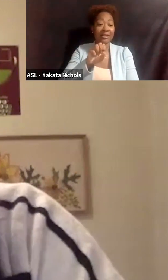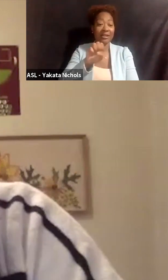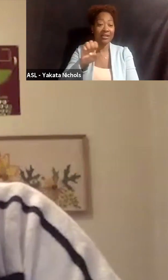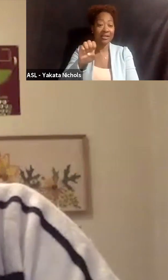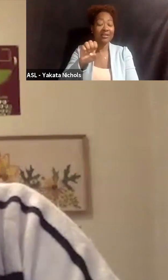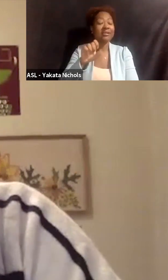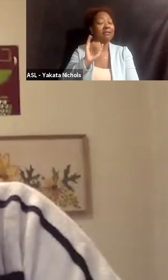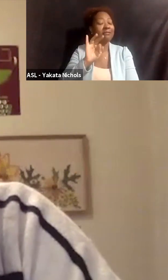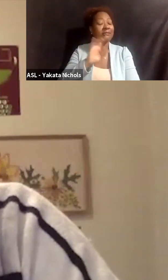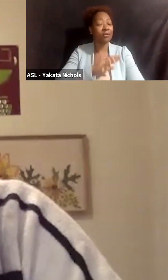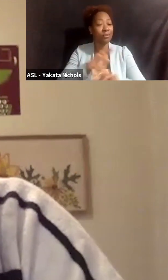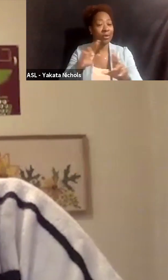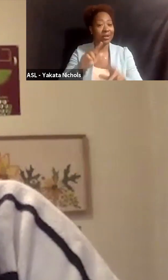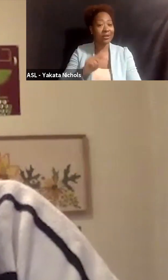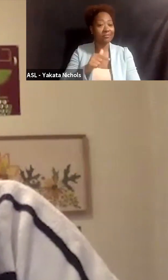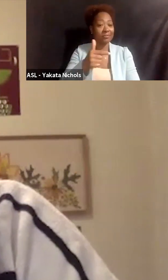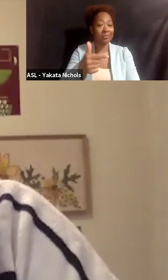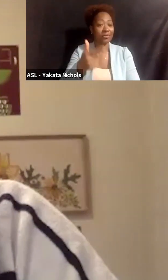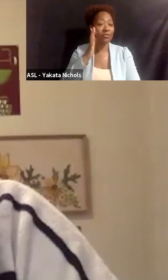started.